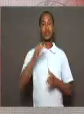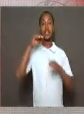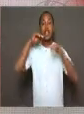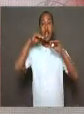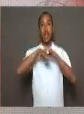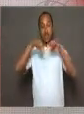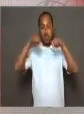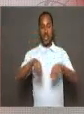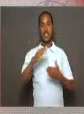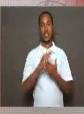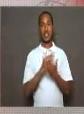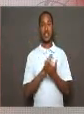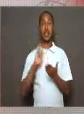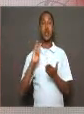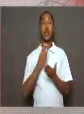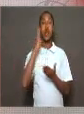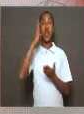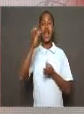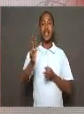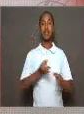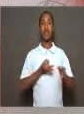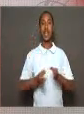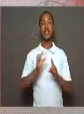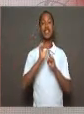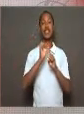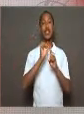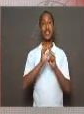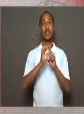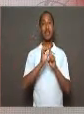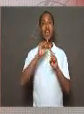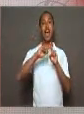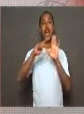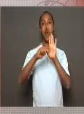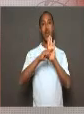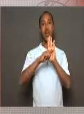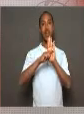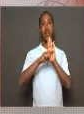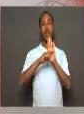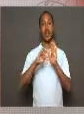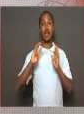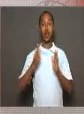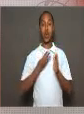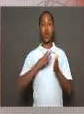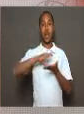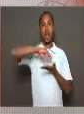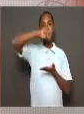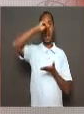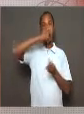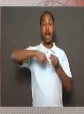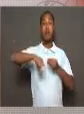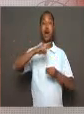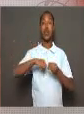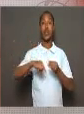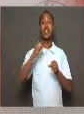In today's lesson, we will explain the term ion. We will learn about